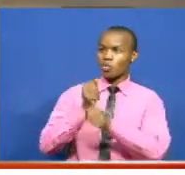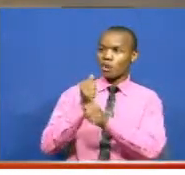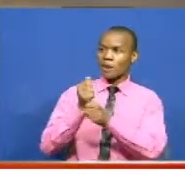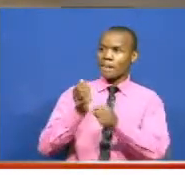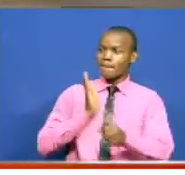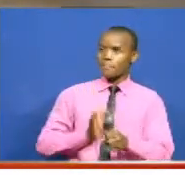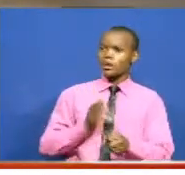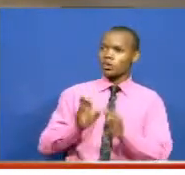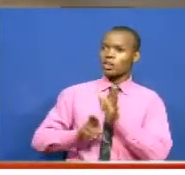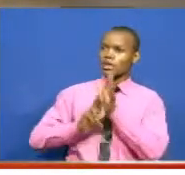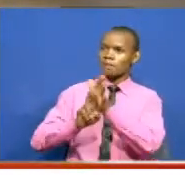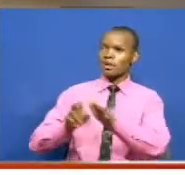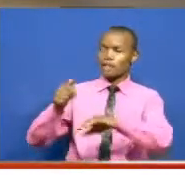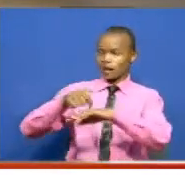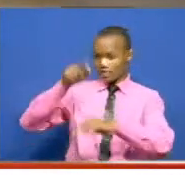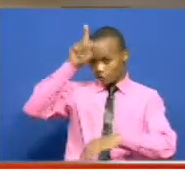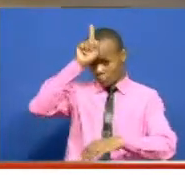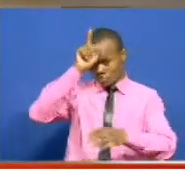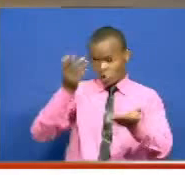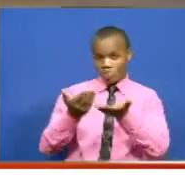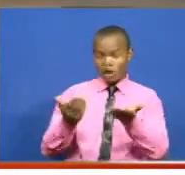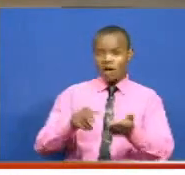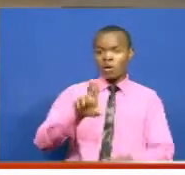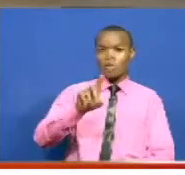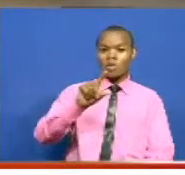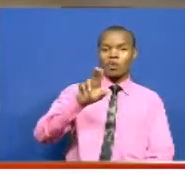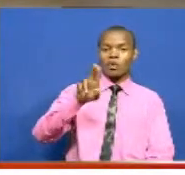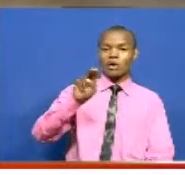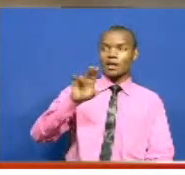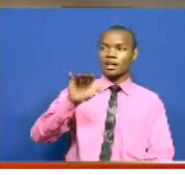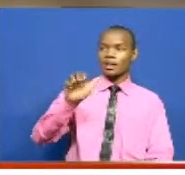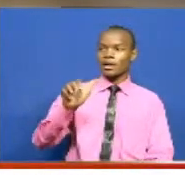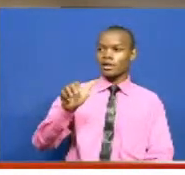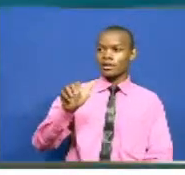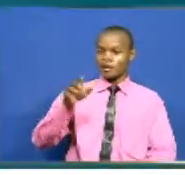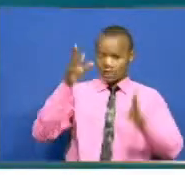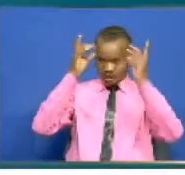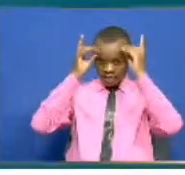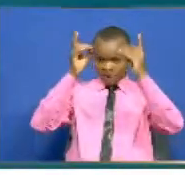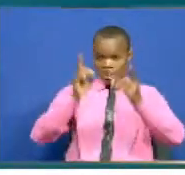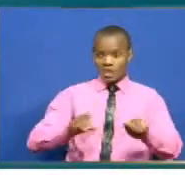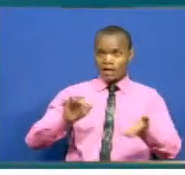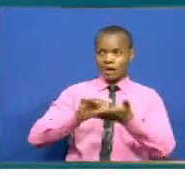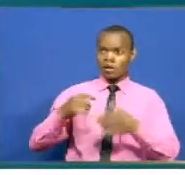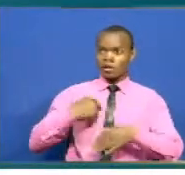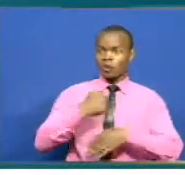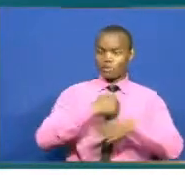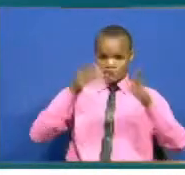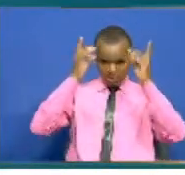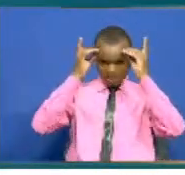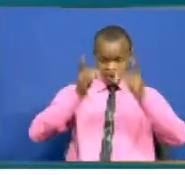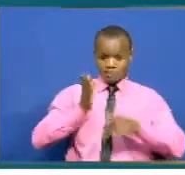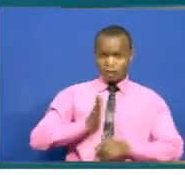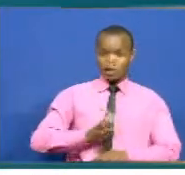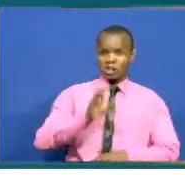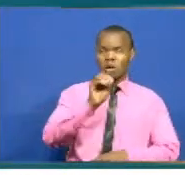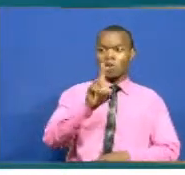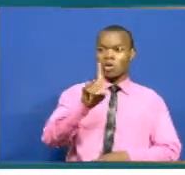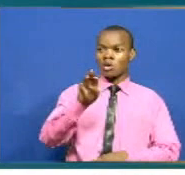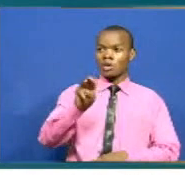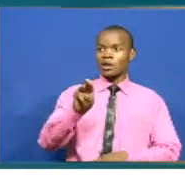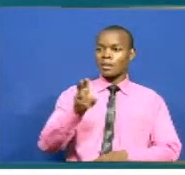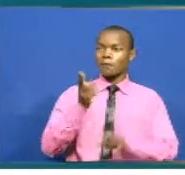holder from the village in Ugenya, for example, to decide and say, we're deciding on this candidate for our ODM flag